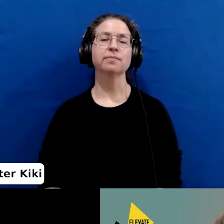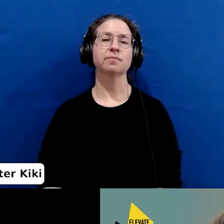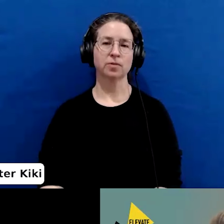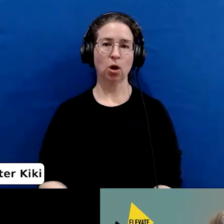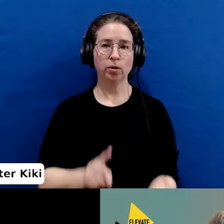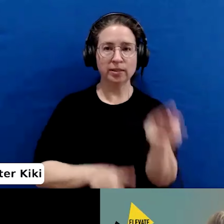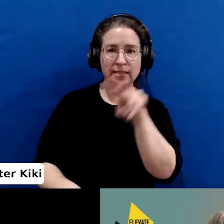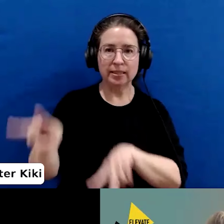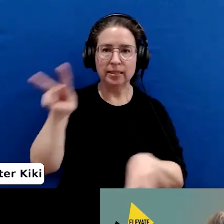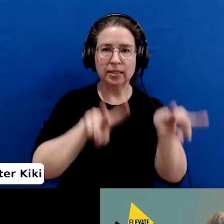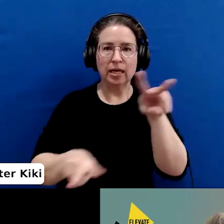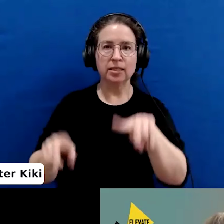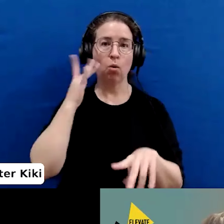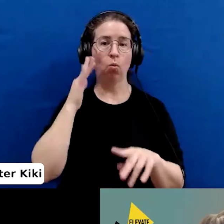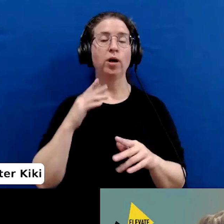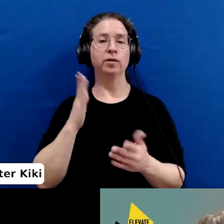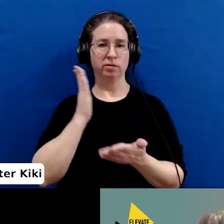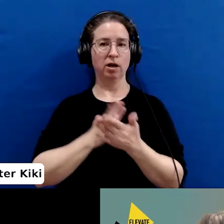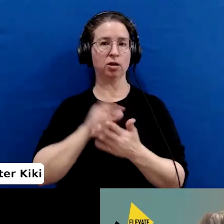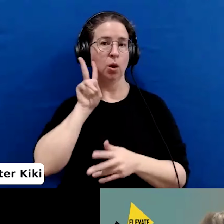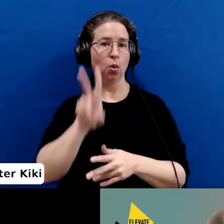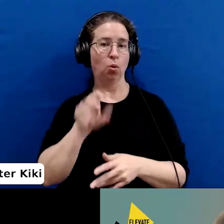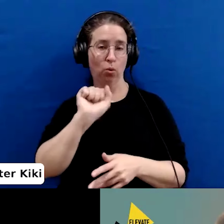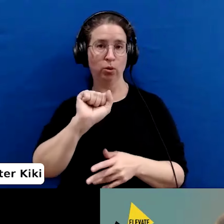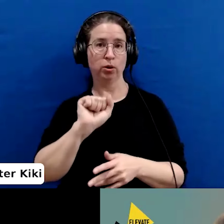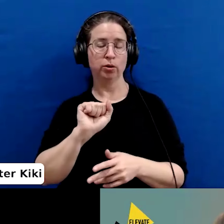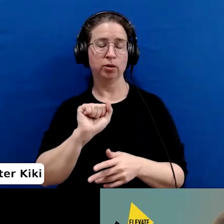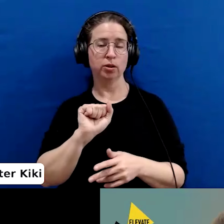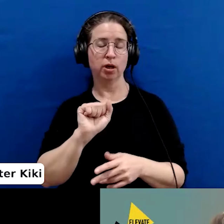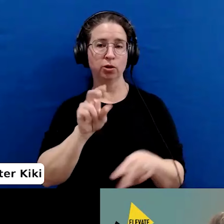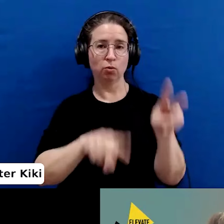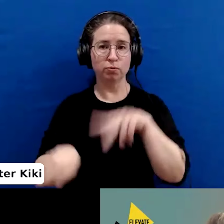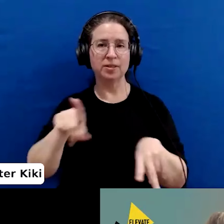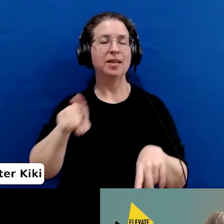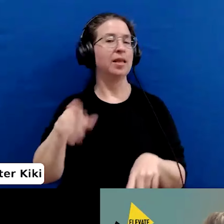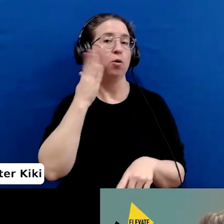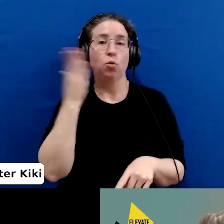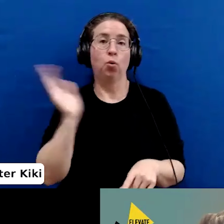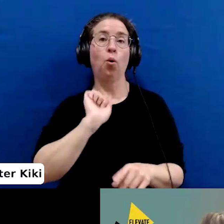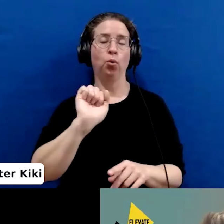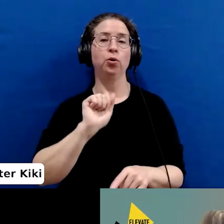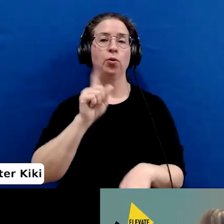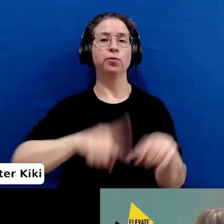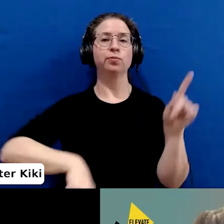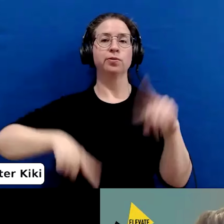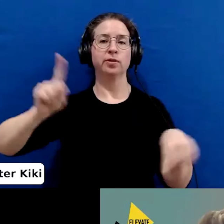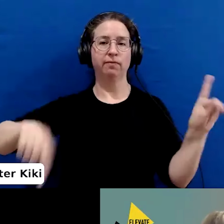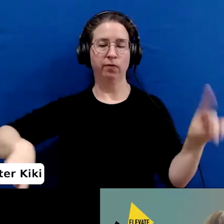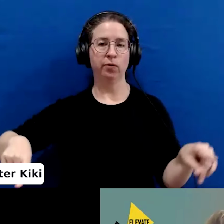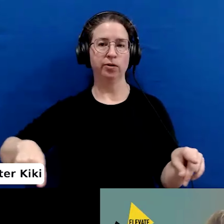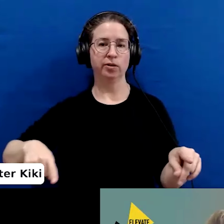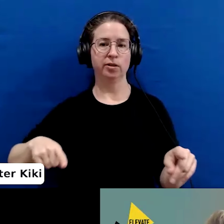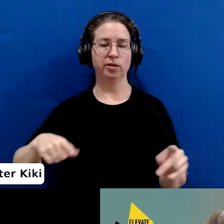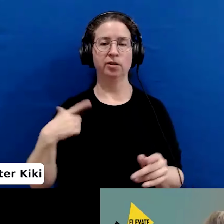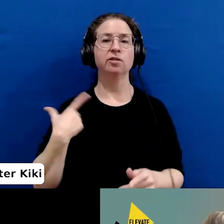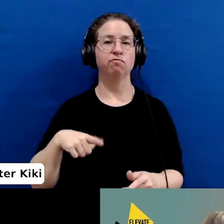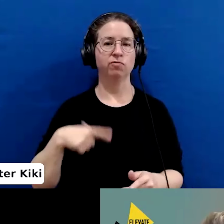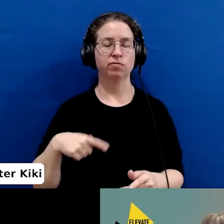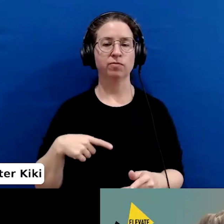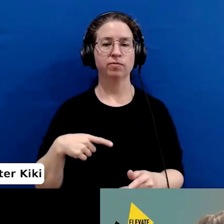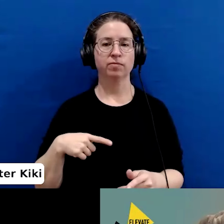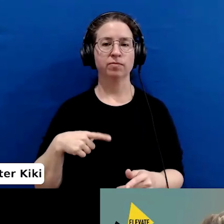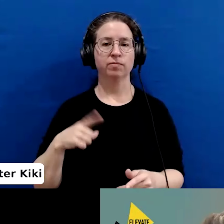Assessors, when they assess your applications, do not get your diversity criteria. Applications are de-identified. We use